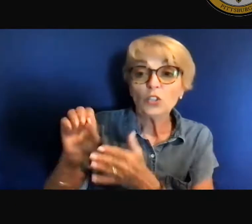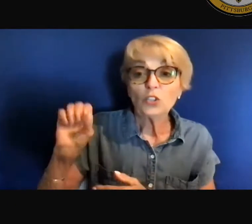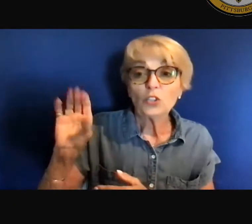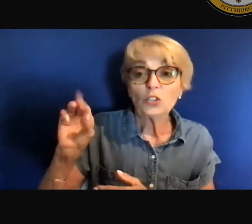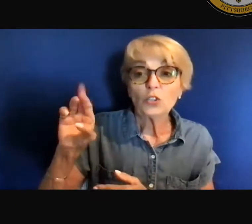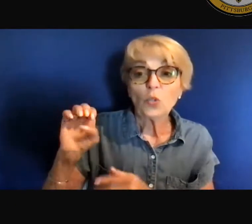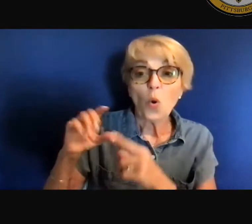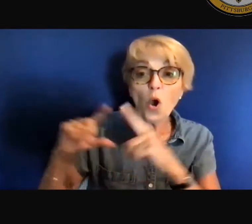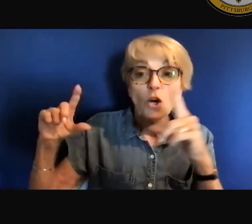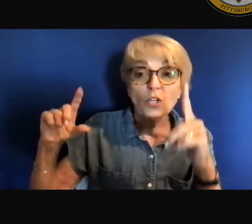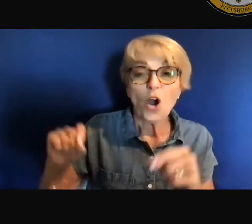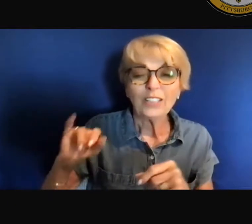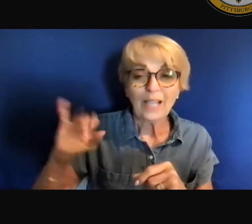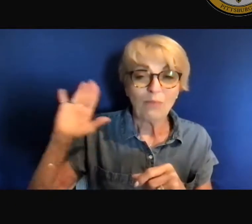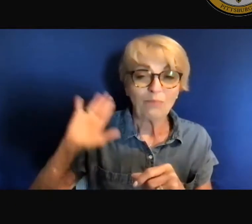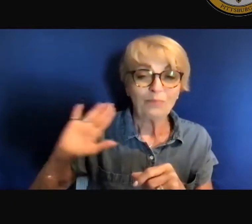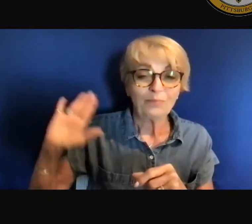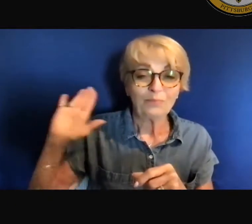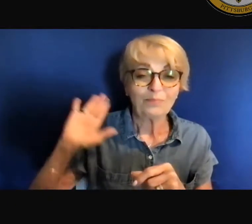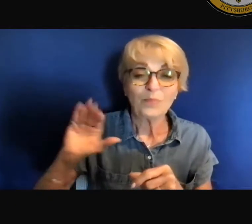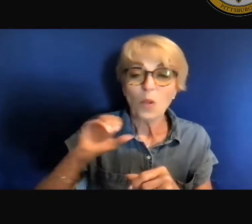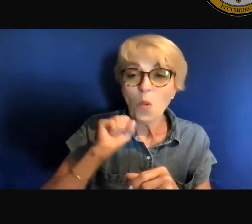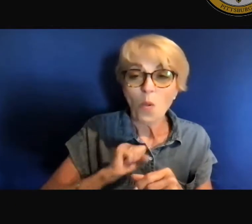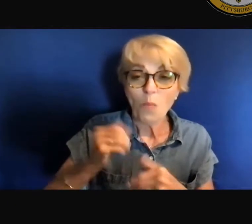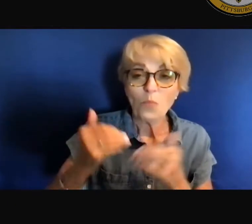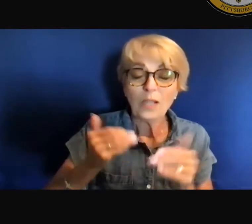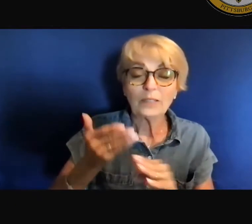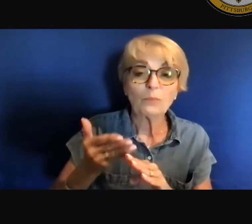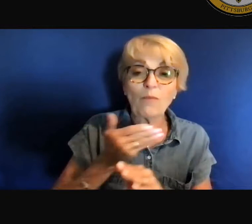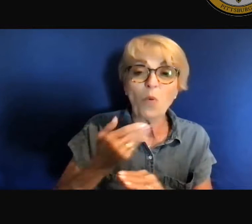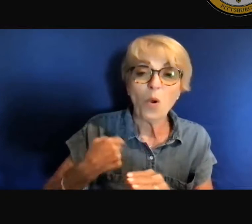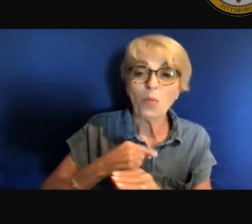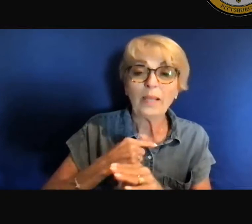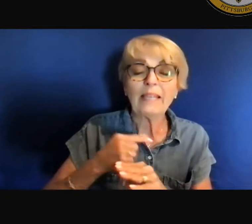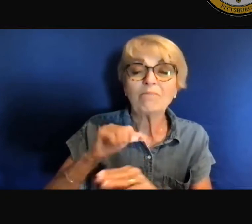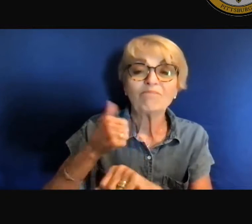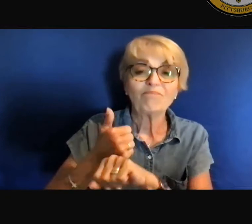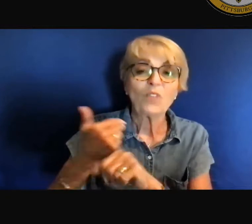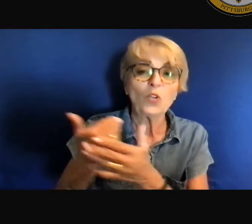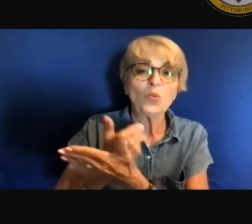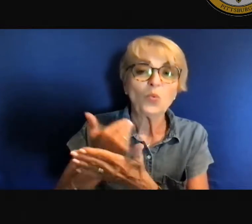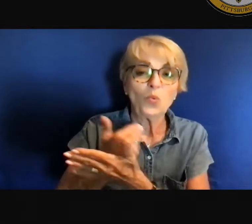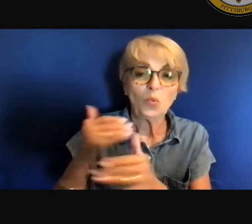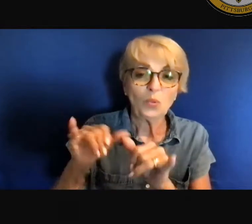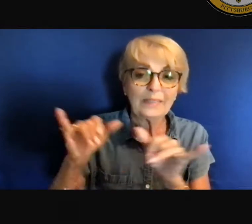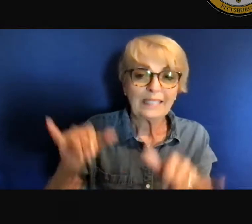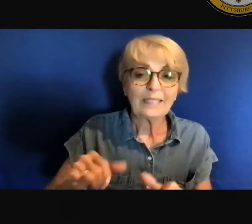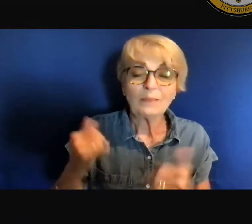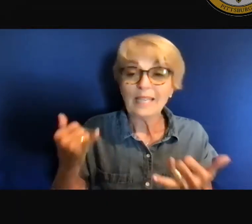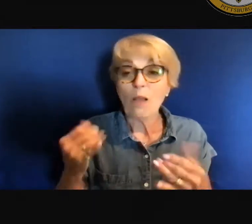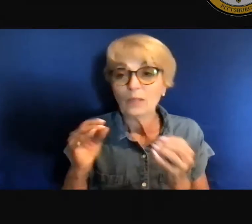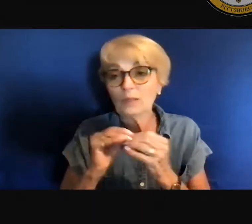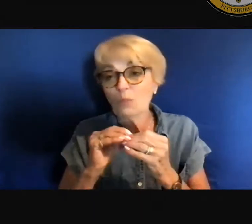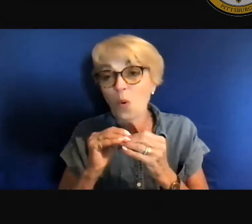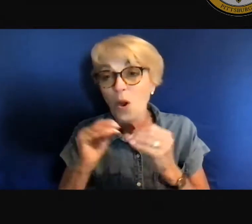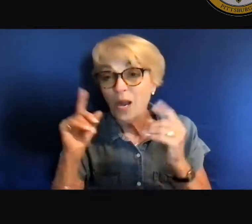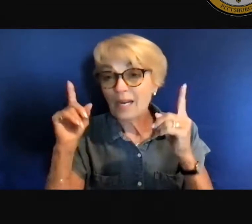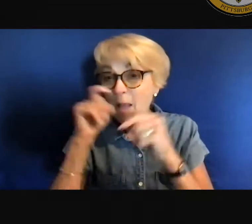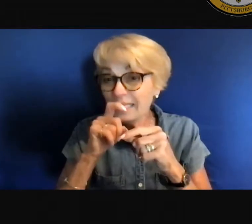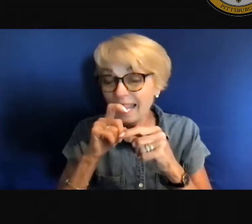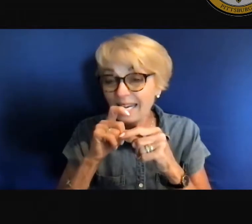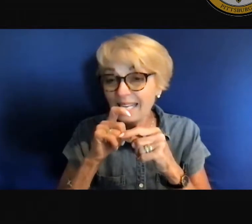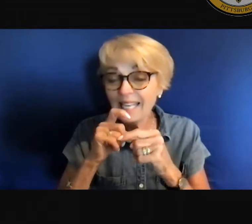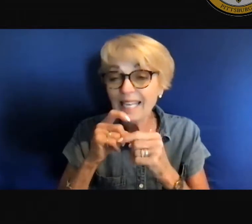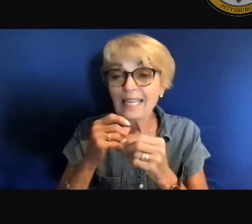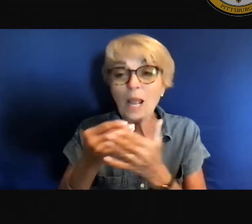older process before we had systems, and we now have a lot more complicated procurements than we used to. So